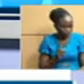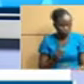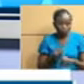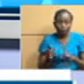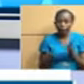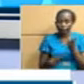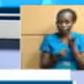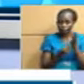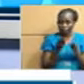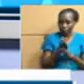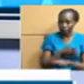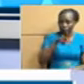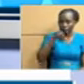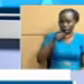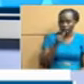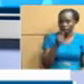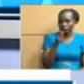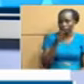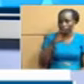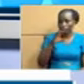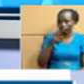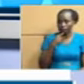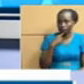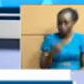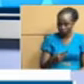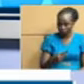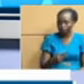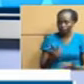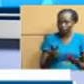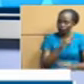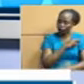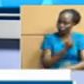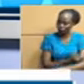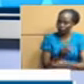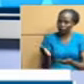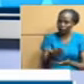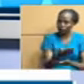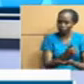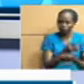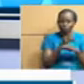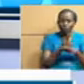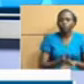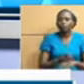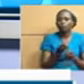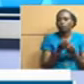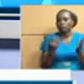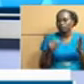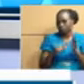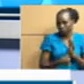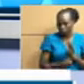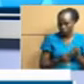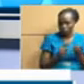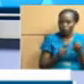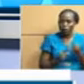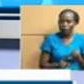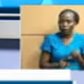Patrick said earlier, first of all, resource mobilization is based on a number of things. One is your legal